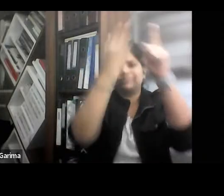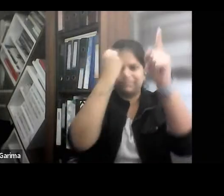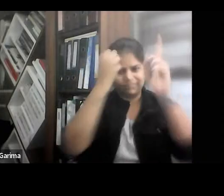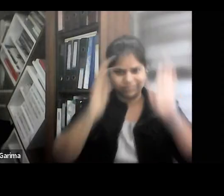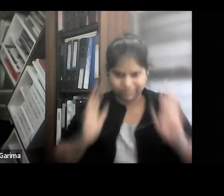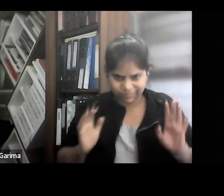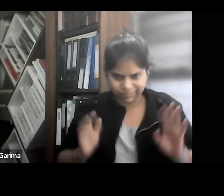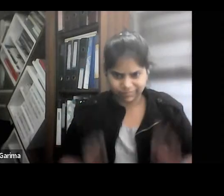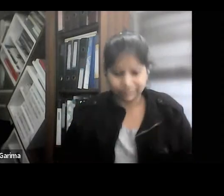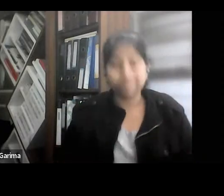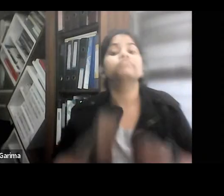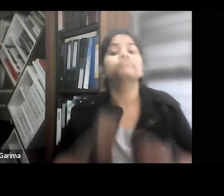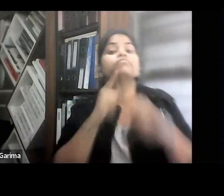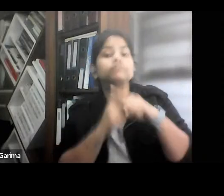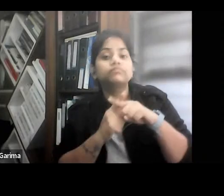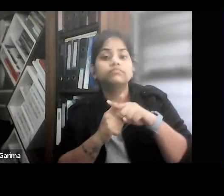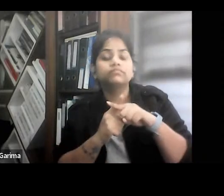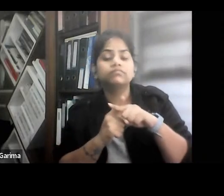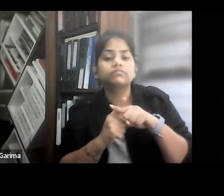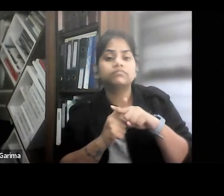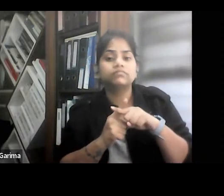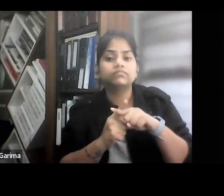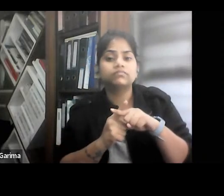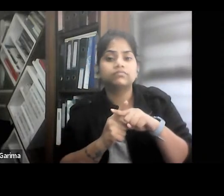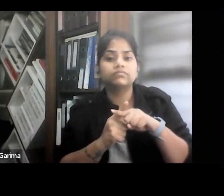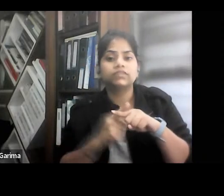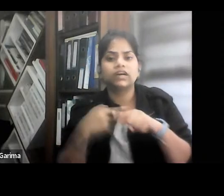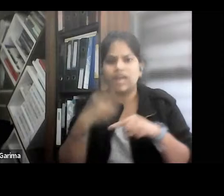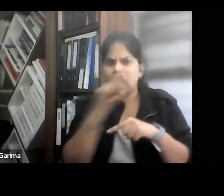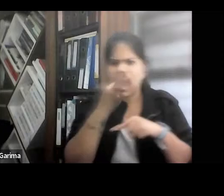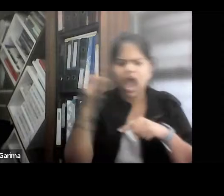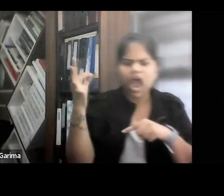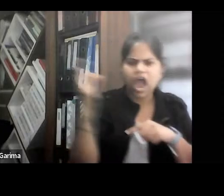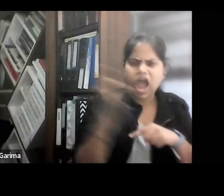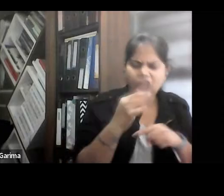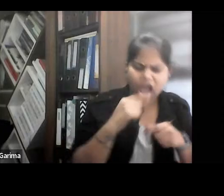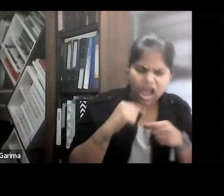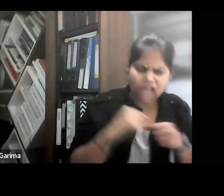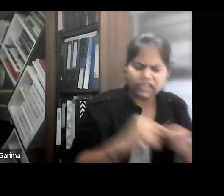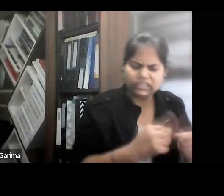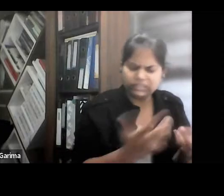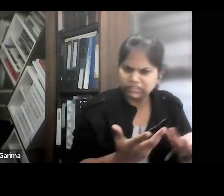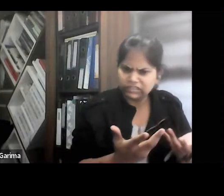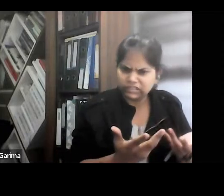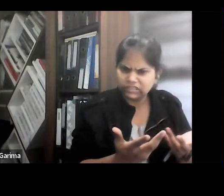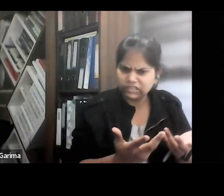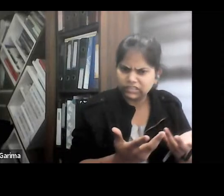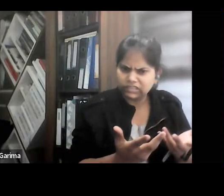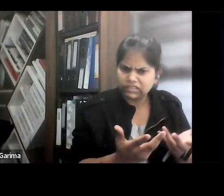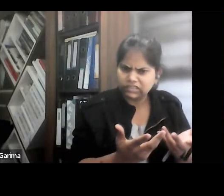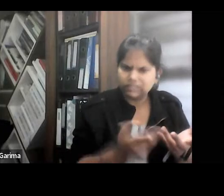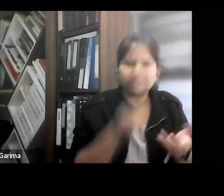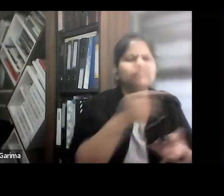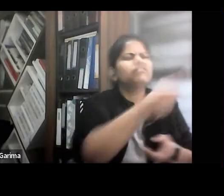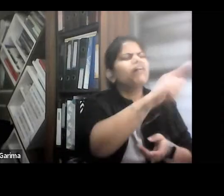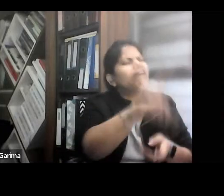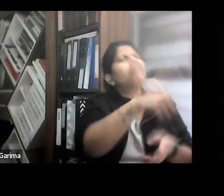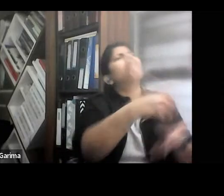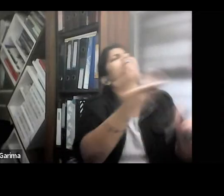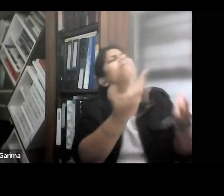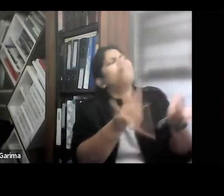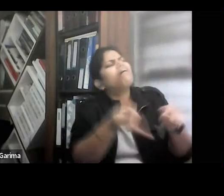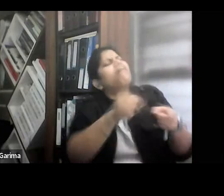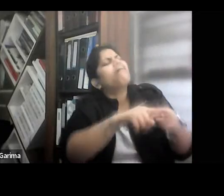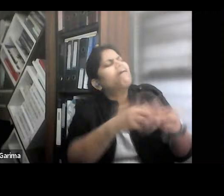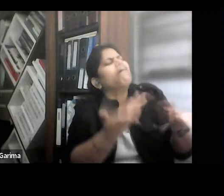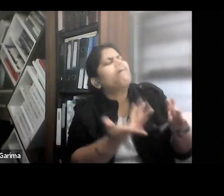Also, instead of asking a question like, "What is wrong with you?"